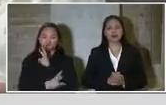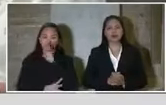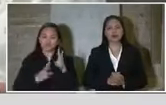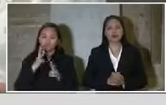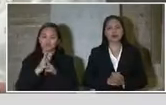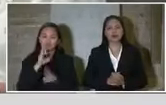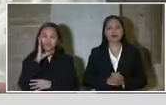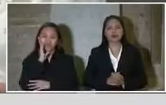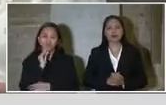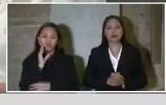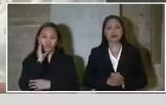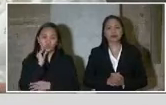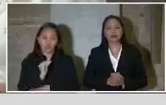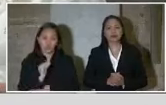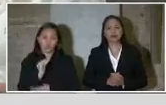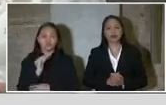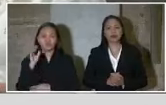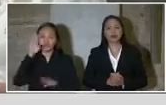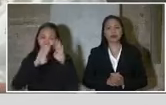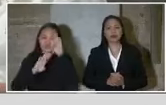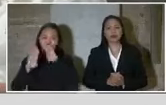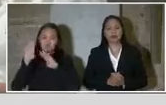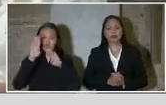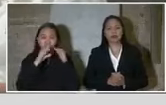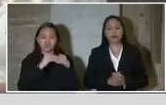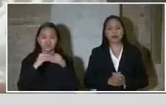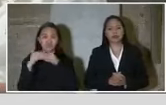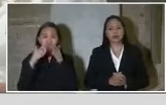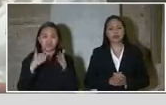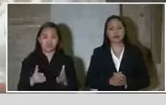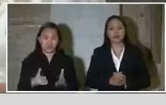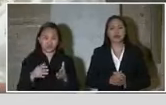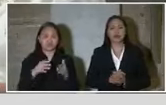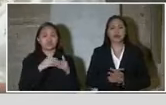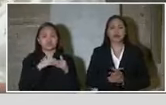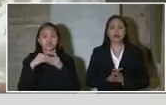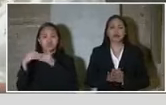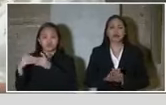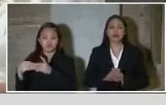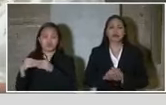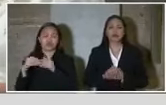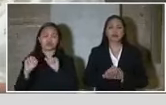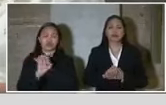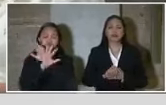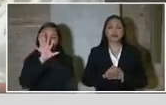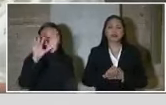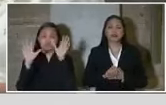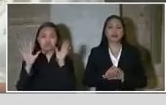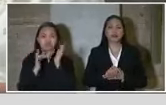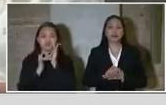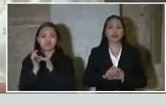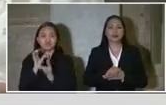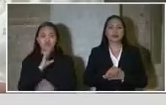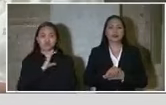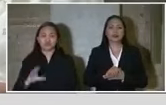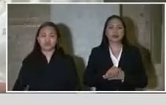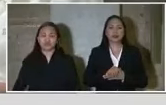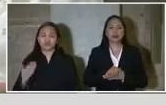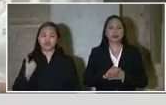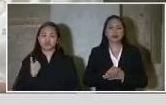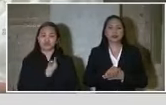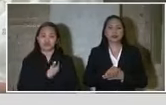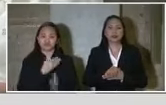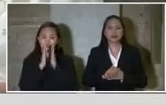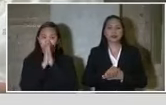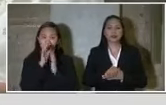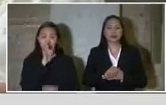darkness, that their leaders may be drawn to the dawning brightness of Jesus Christ, let us pray